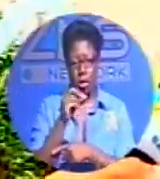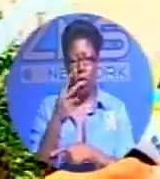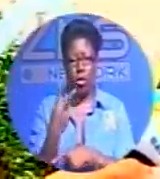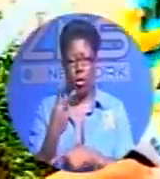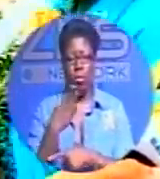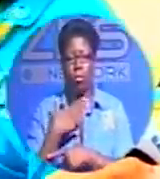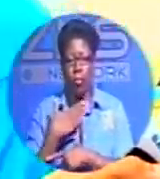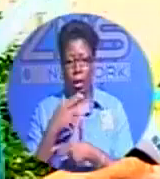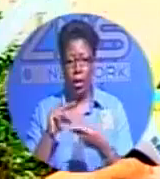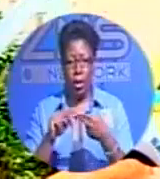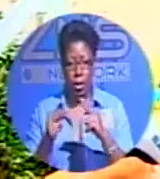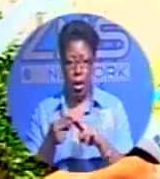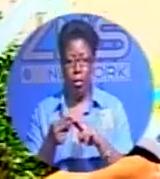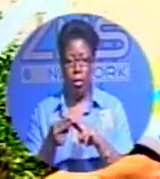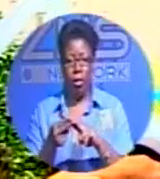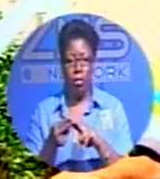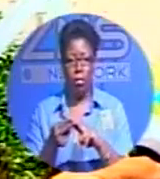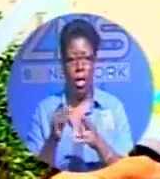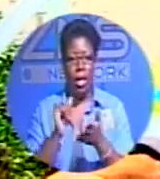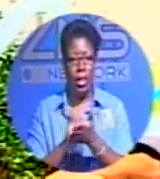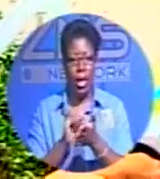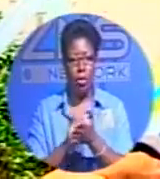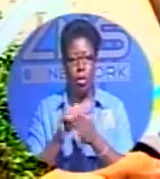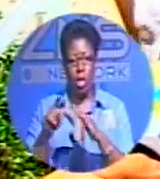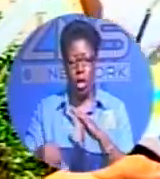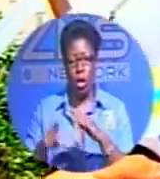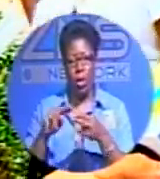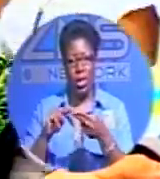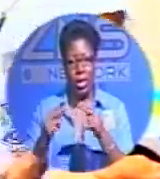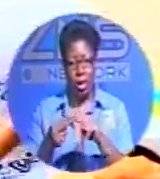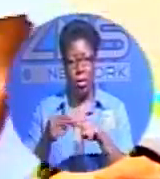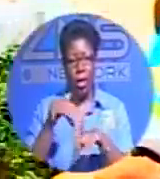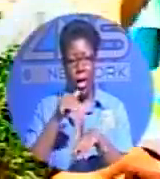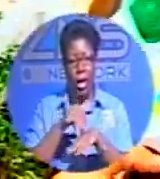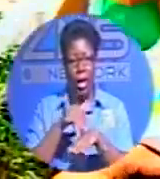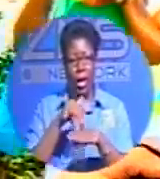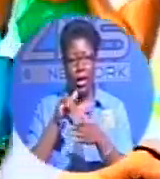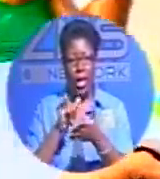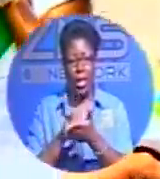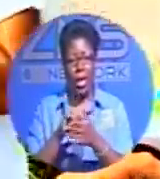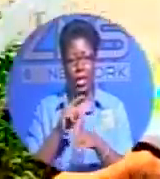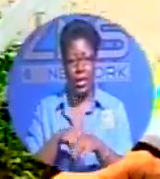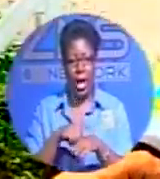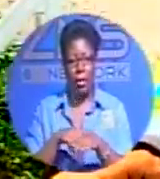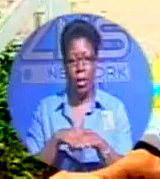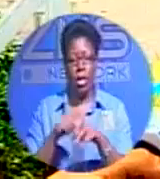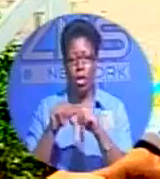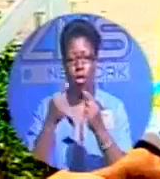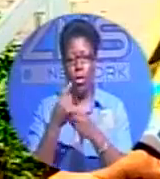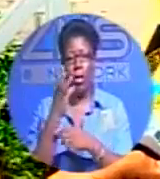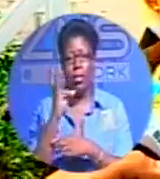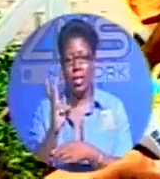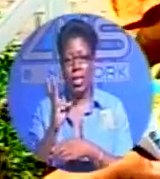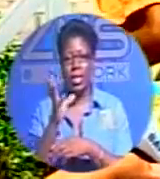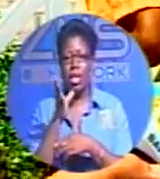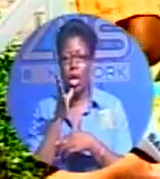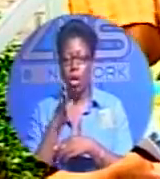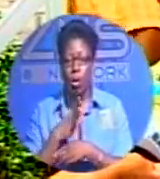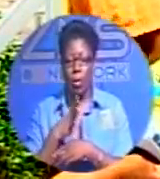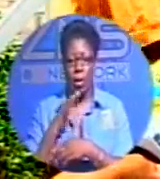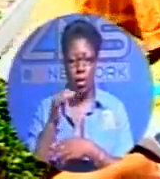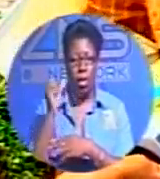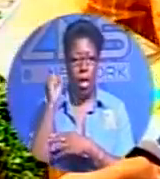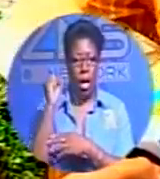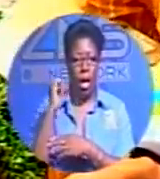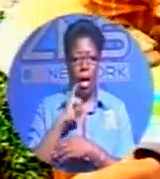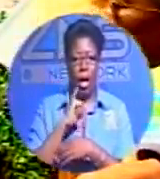102. That was the lowest number at the time in that 6th group, making me the senior